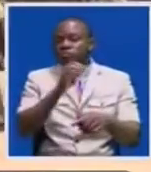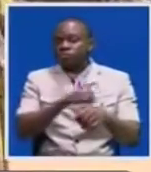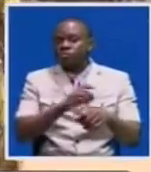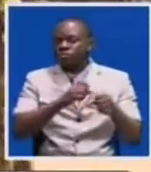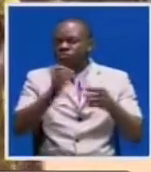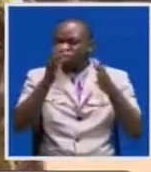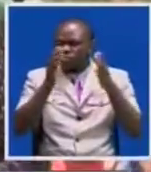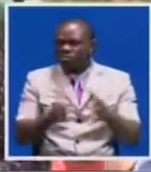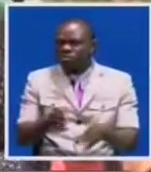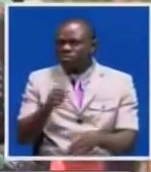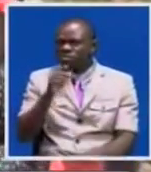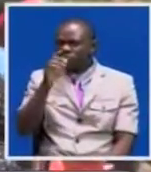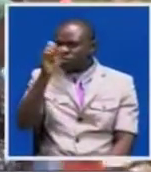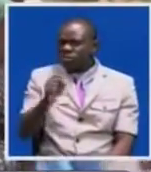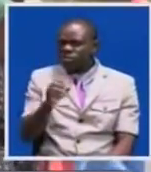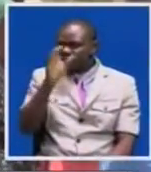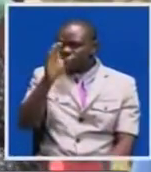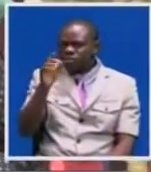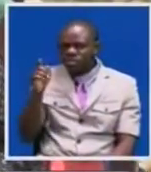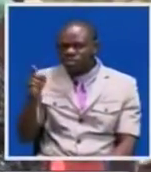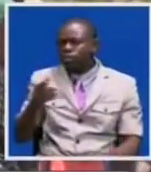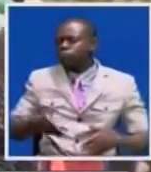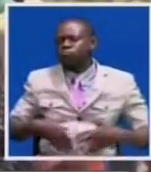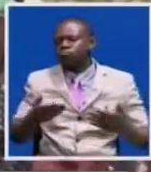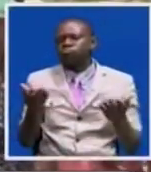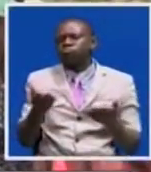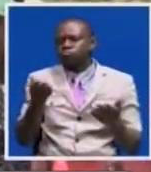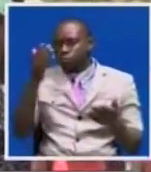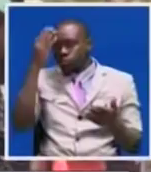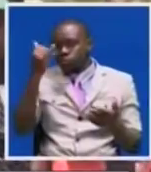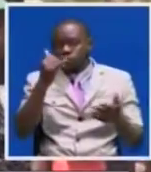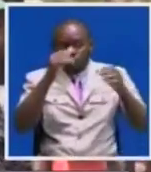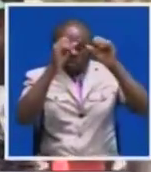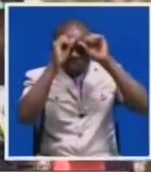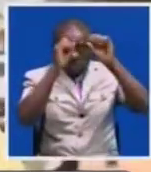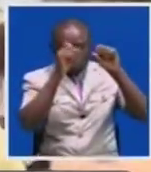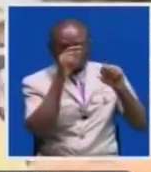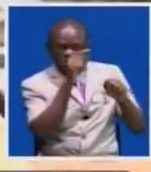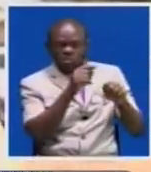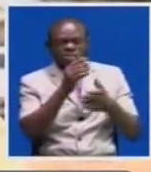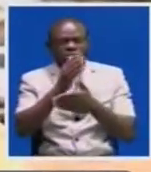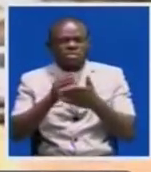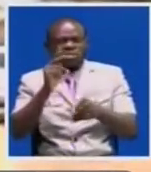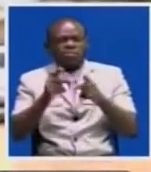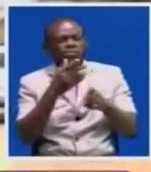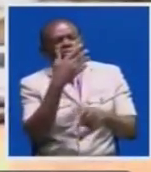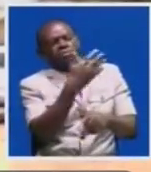current situation where some people are not respecting the presidency. When you